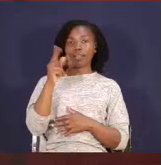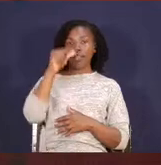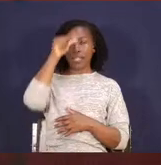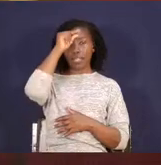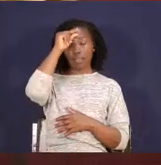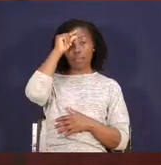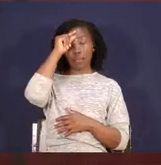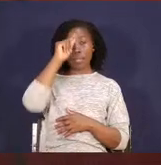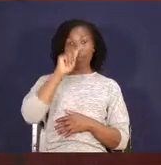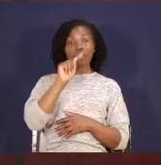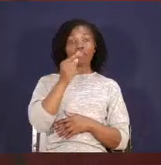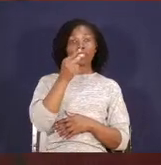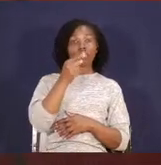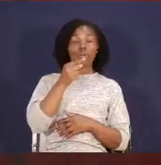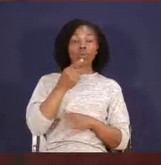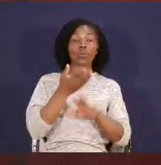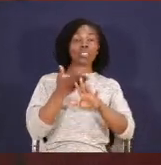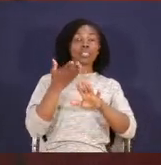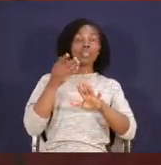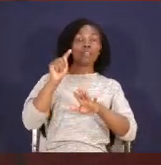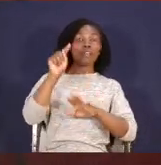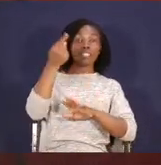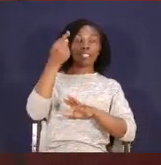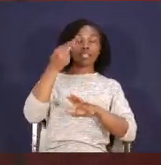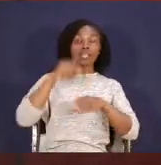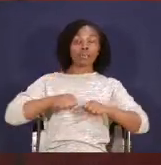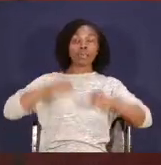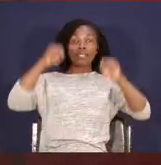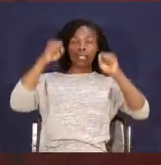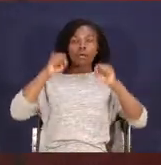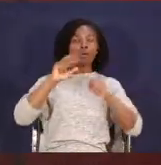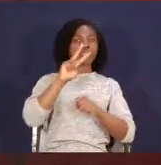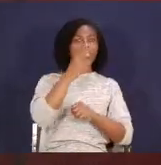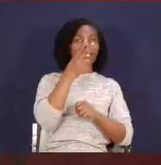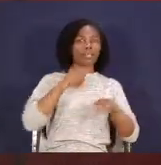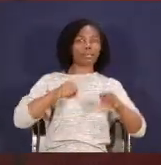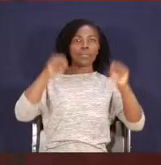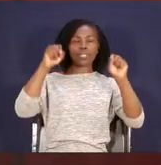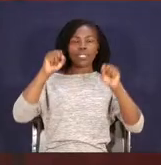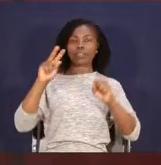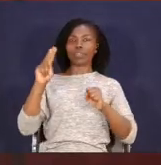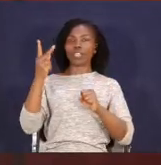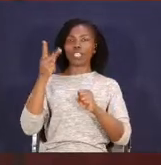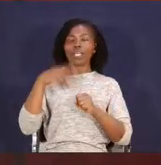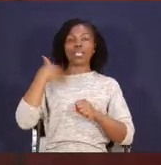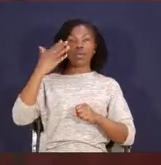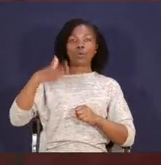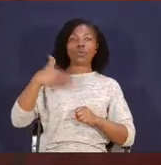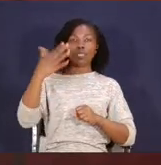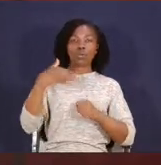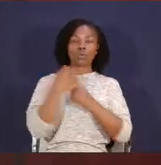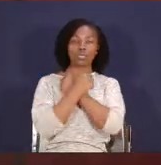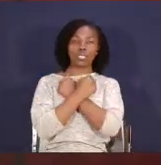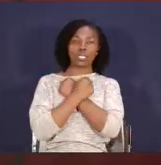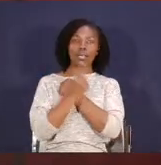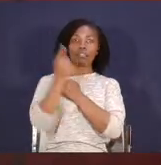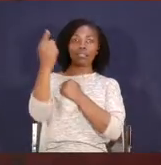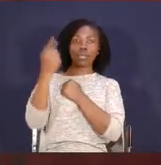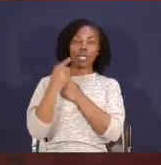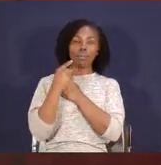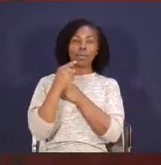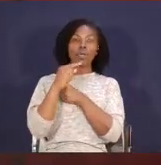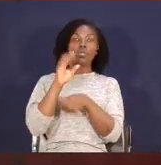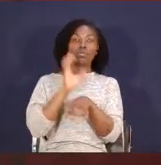people, one of them was the former president, Daniel Toroitich Arap Moi, who loved to come, you know, for the services, and he really used to enjoy.